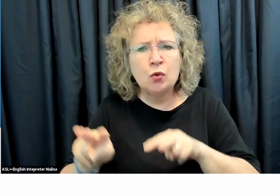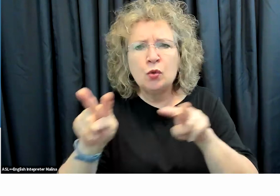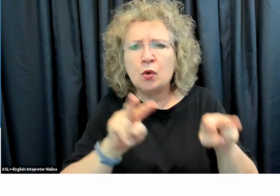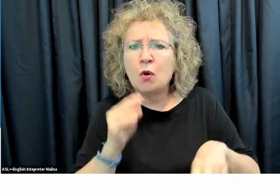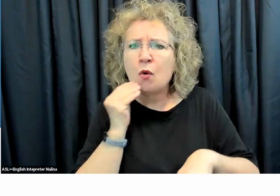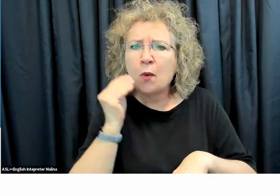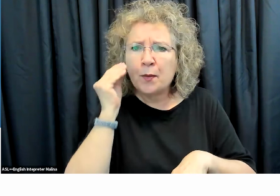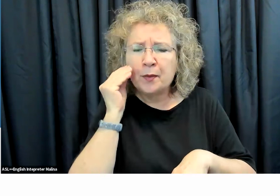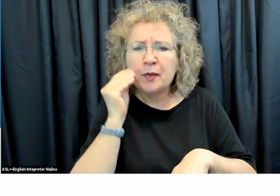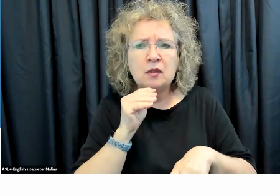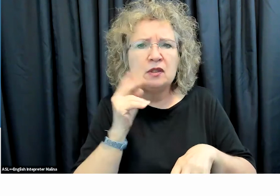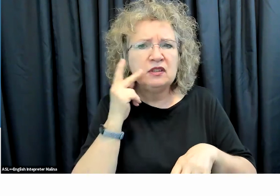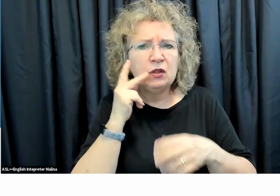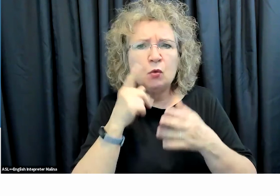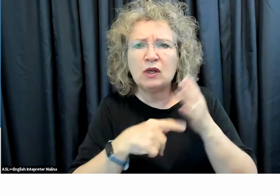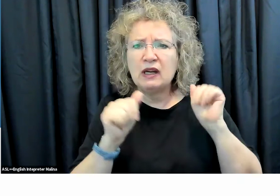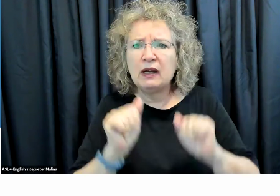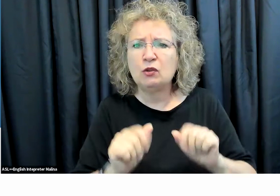resilient to disaster.